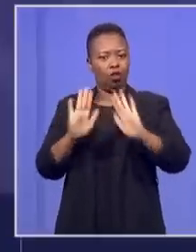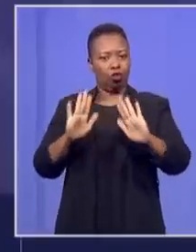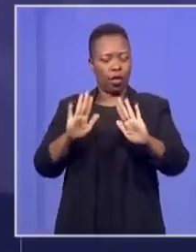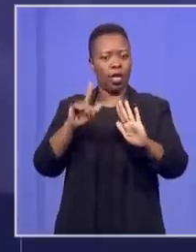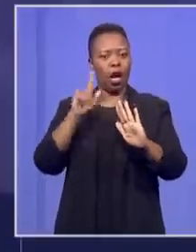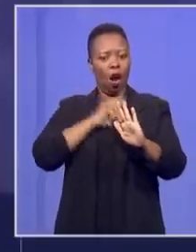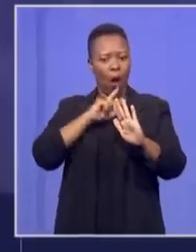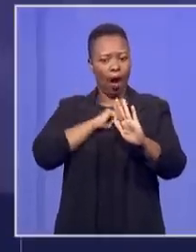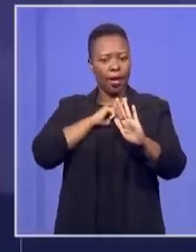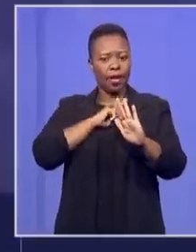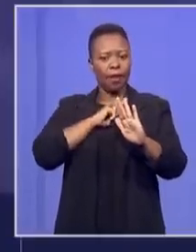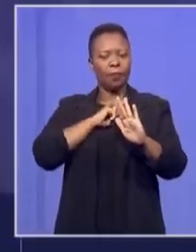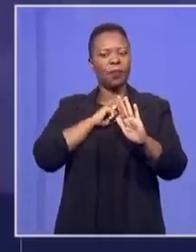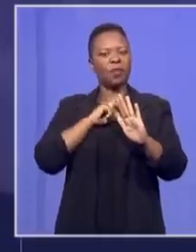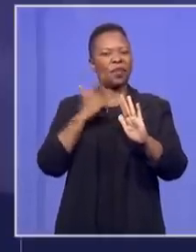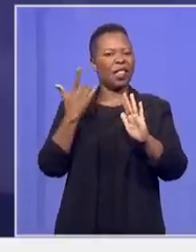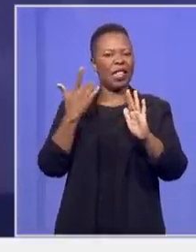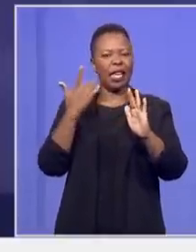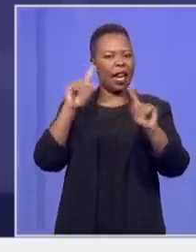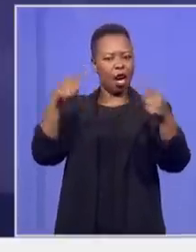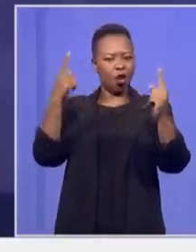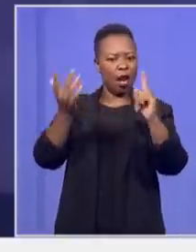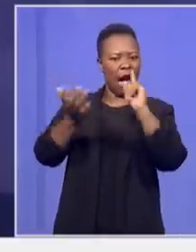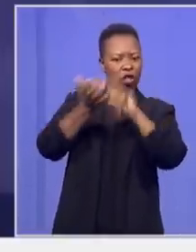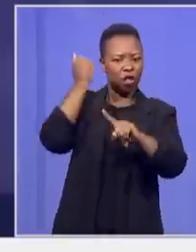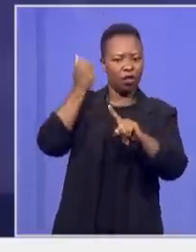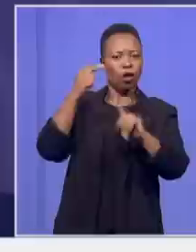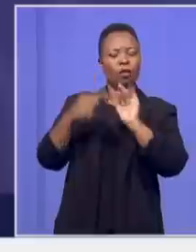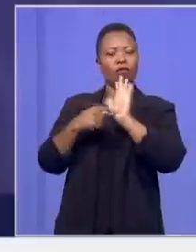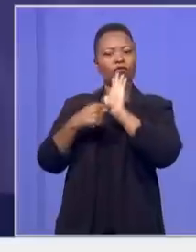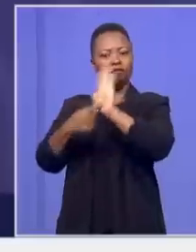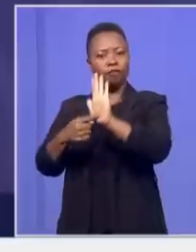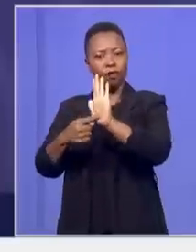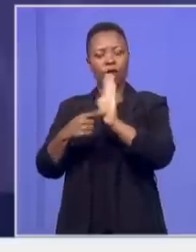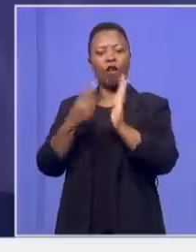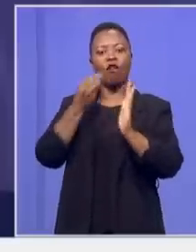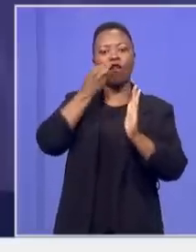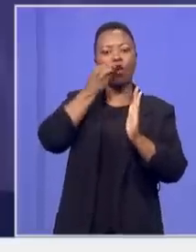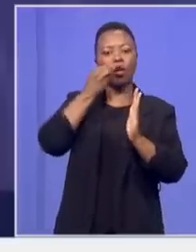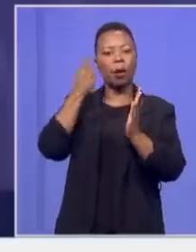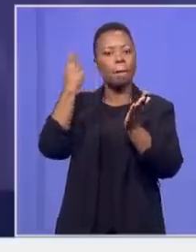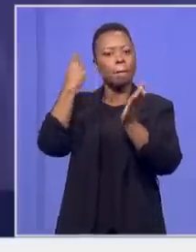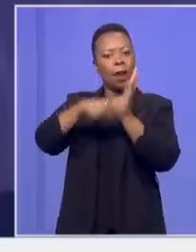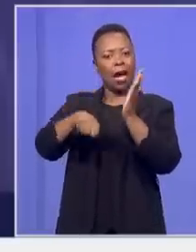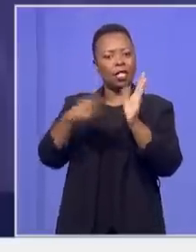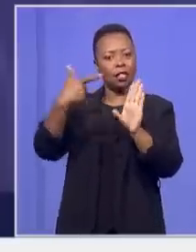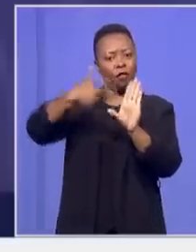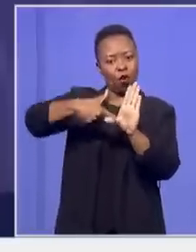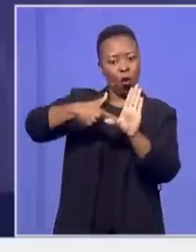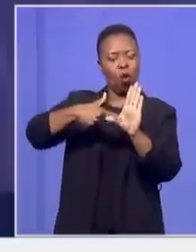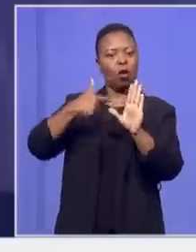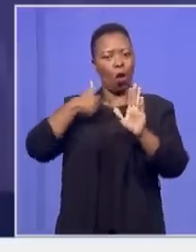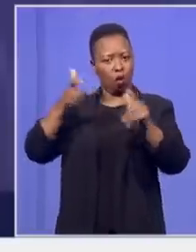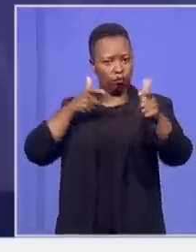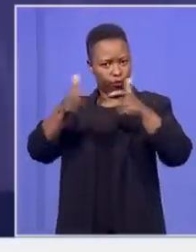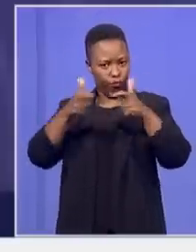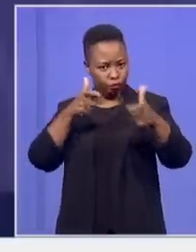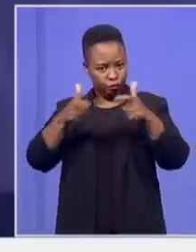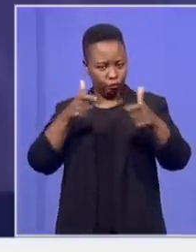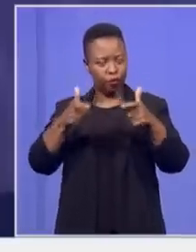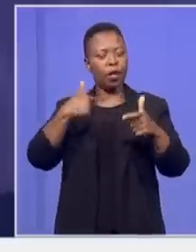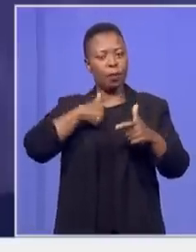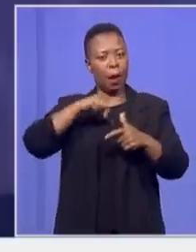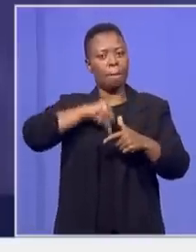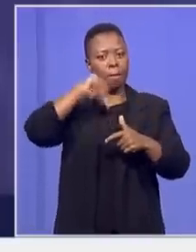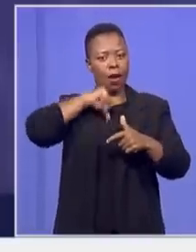unrelated dots to show what has caused food and fuel prices to spiral out of control. And I'm incredibly proud of the work